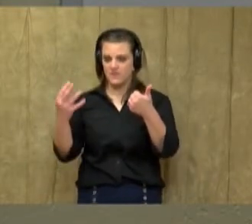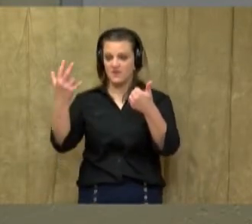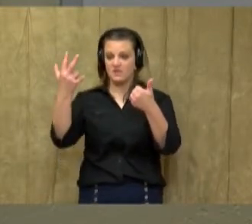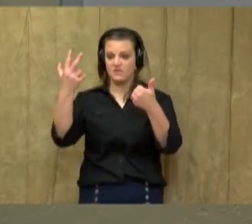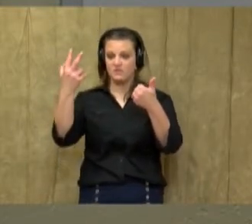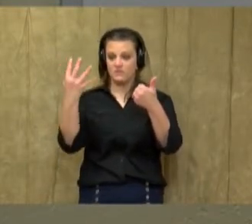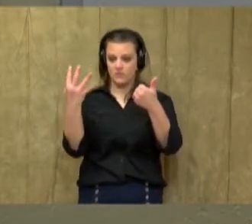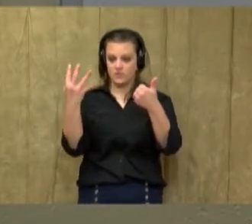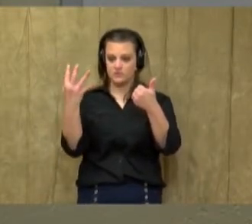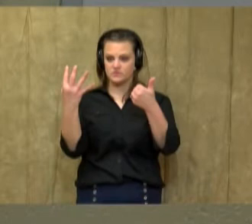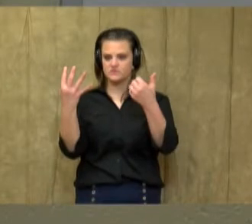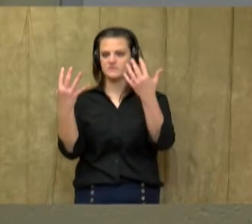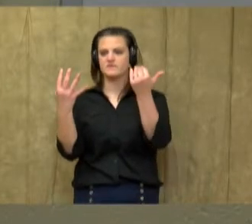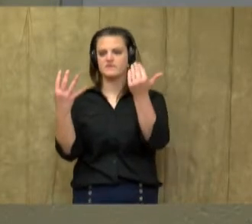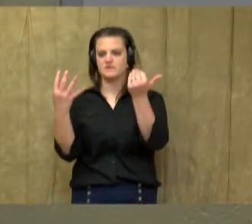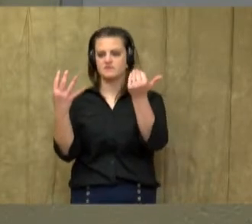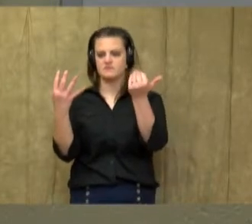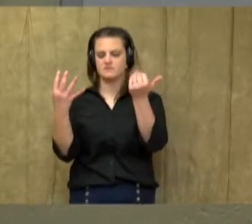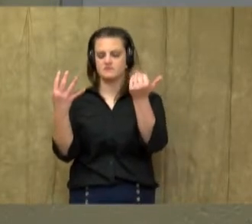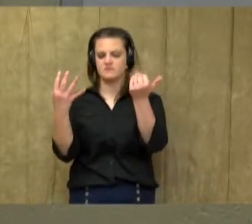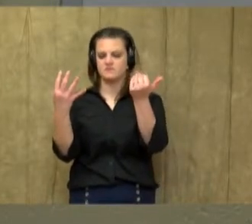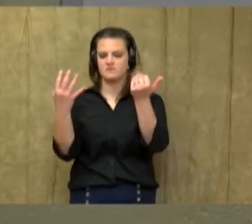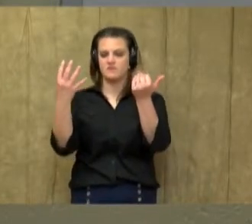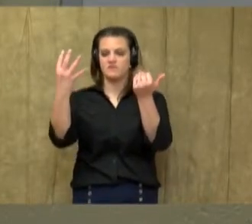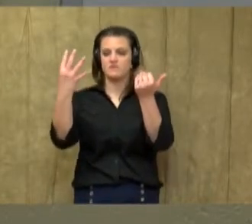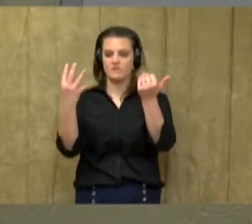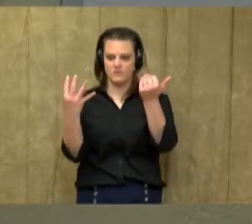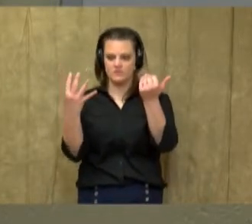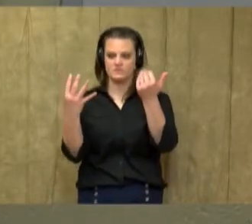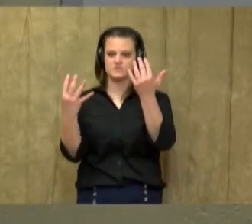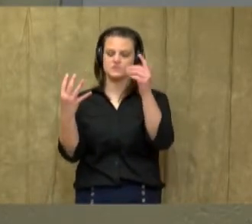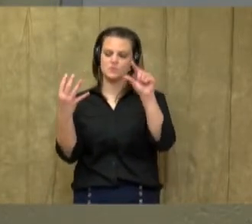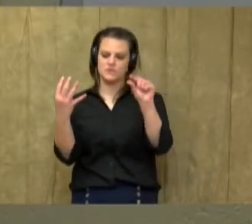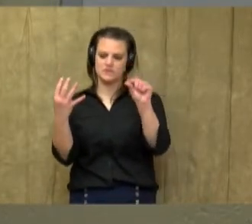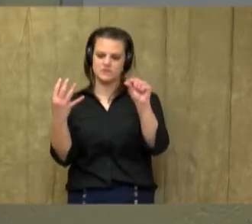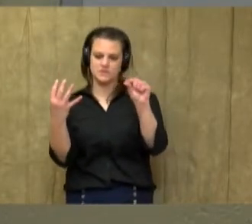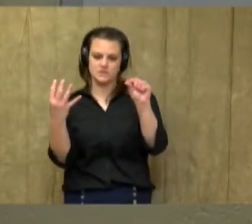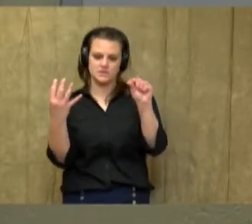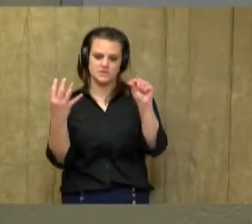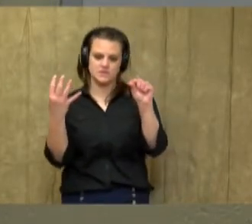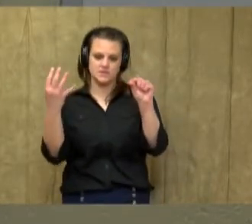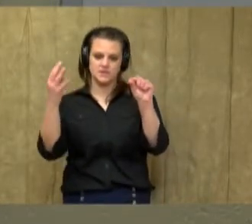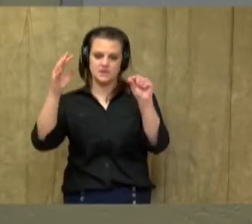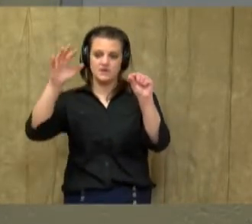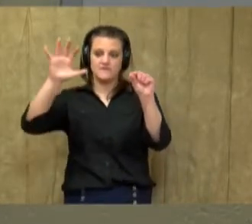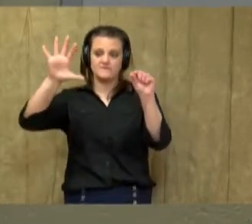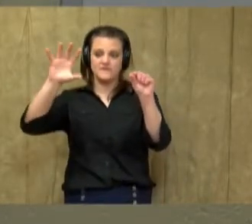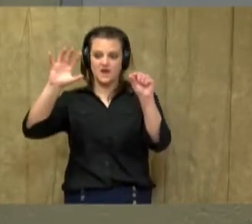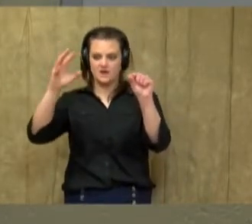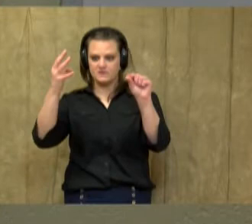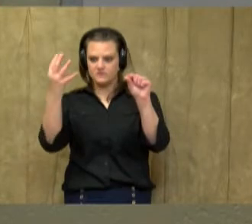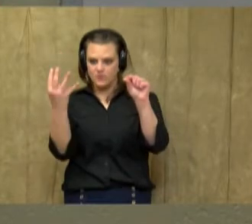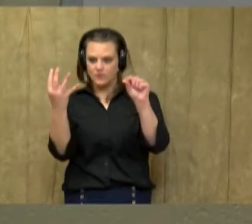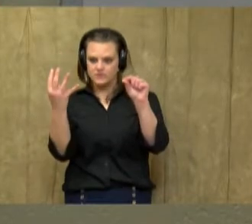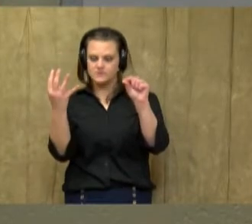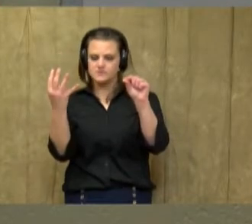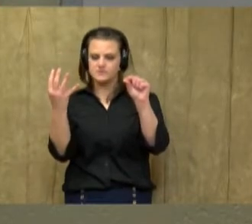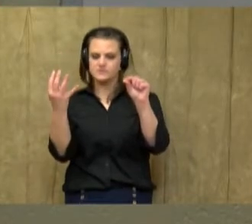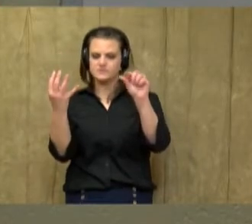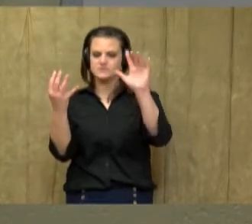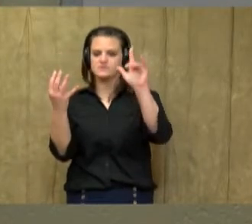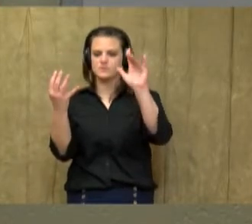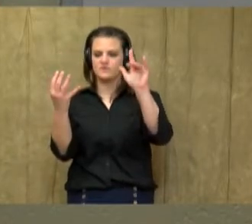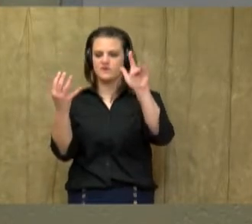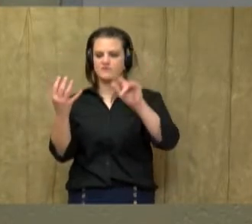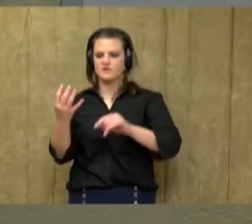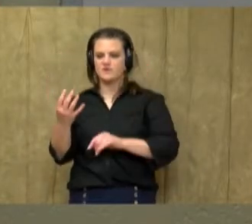3 groups was 15. 4 groups was 20. 5 groups of the 5